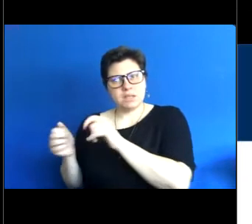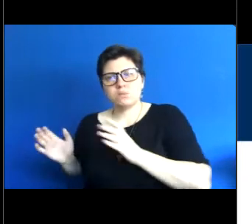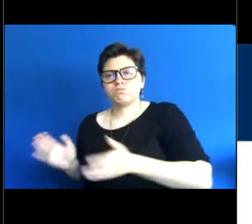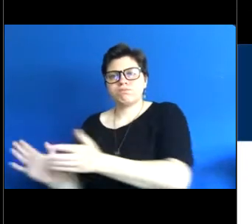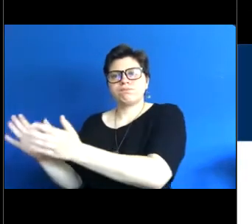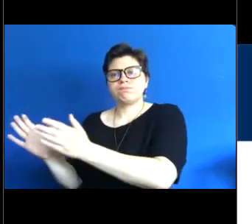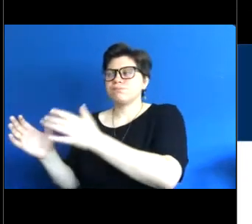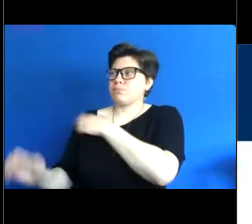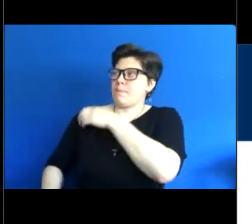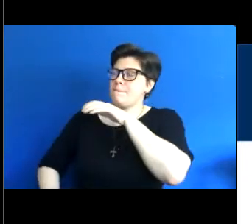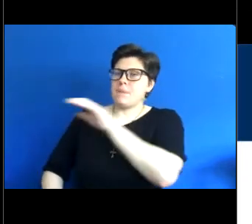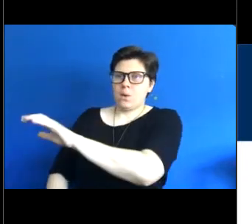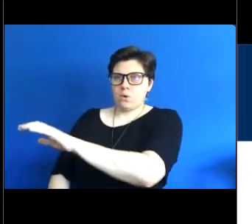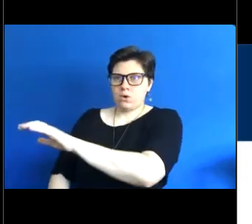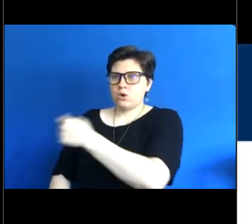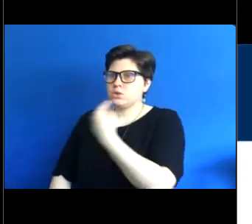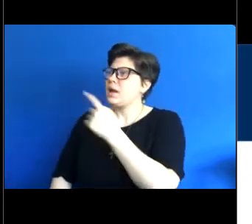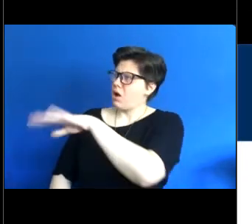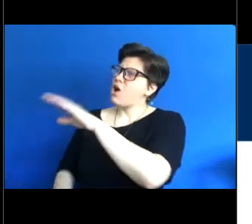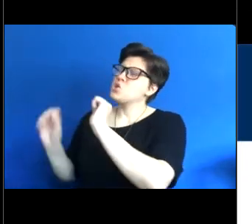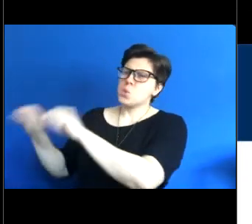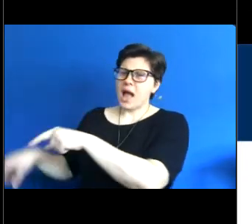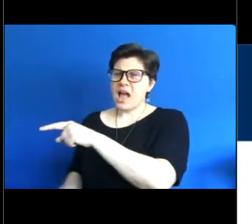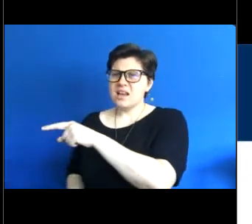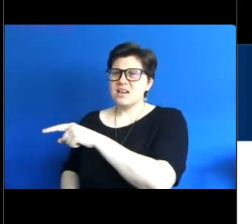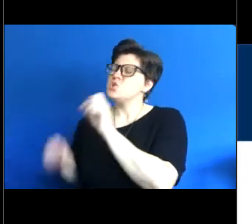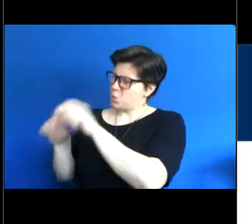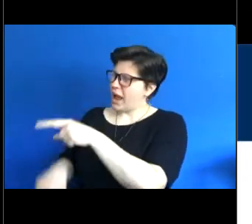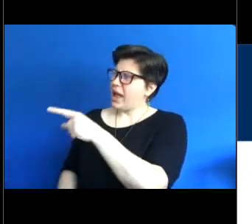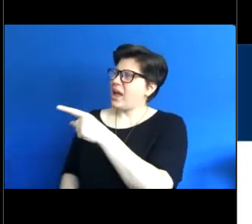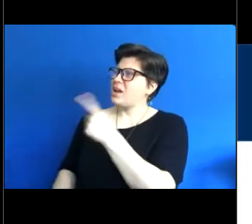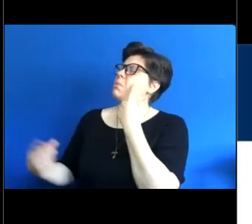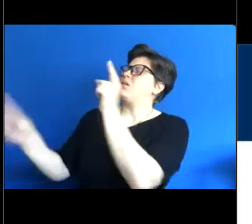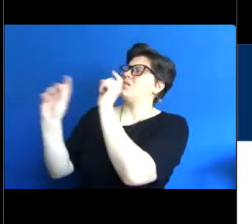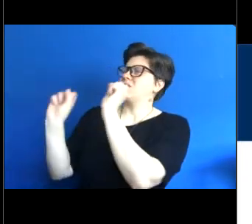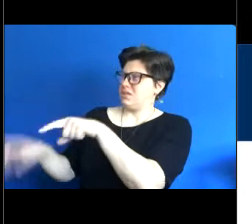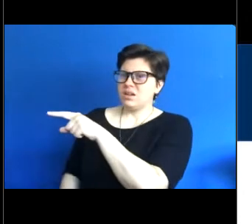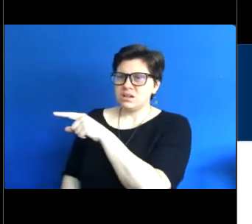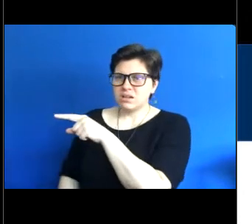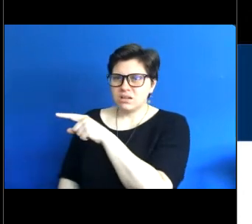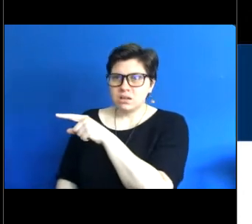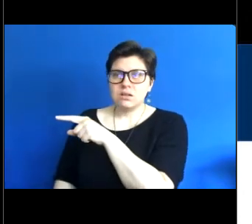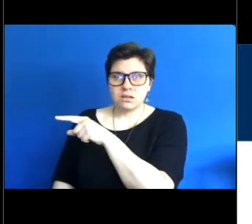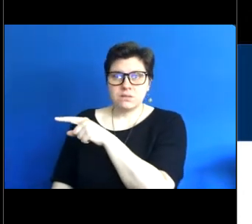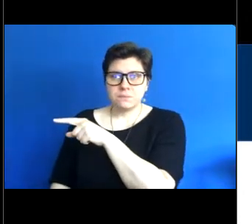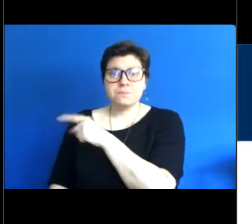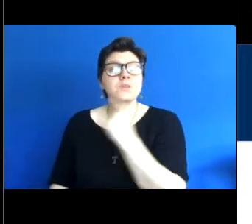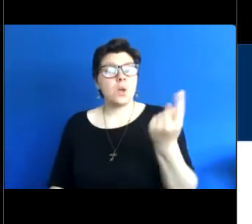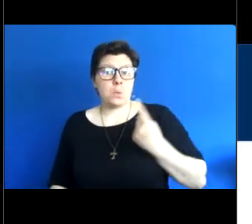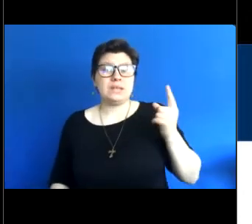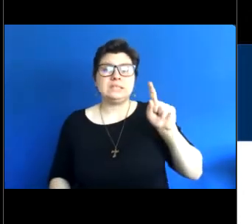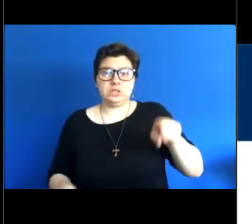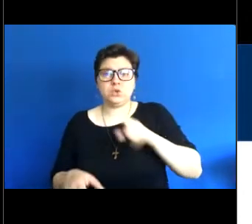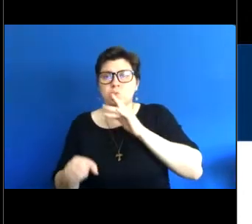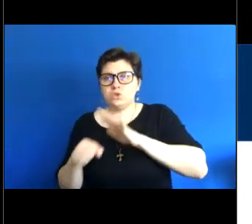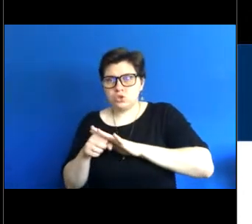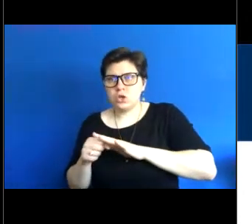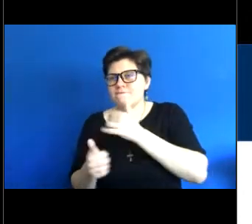our students to say, you got this, you can do this, you can make it through. And always, we need to ensure that every